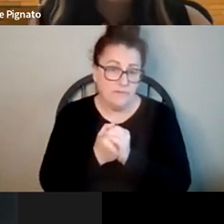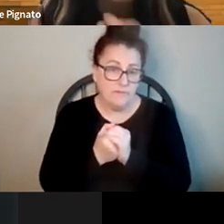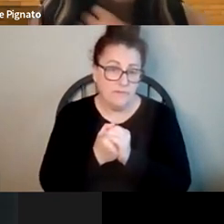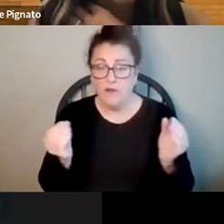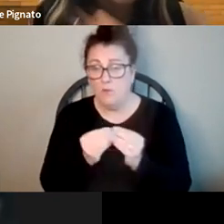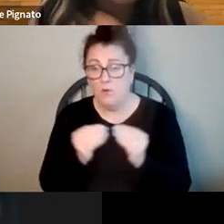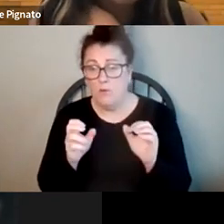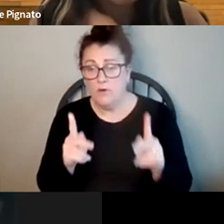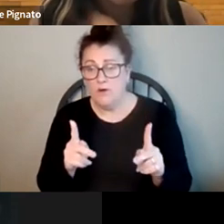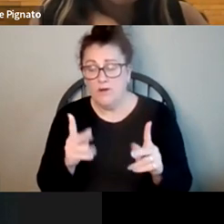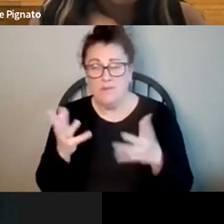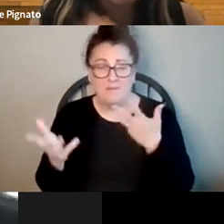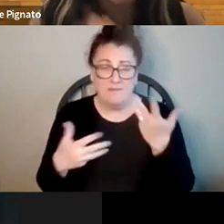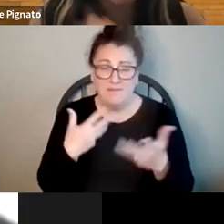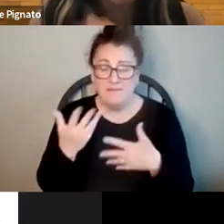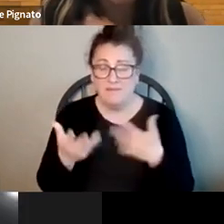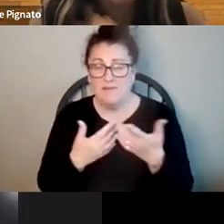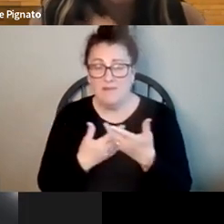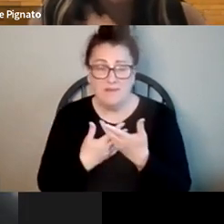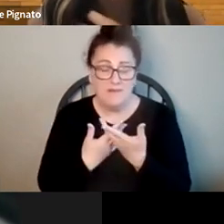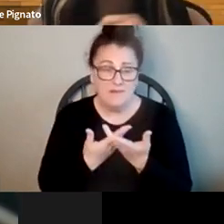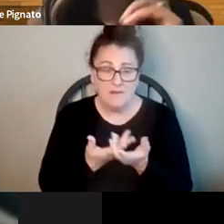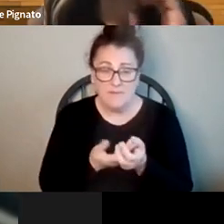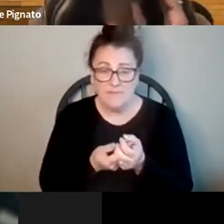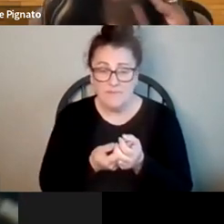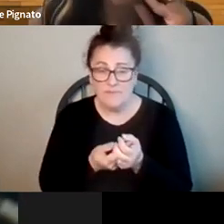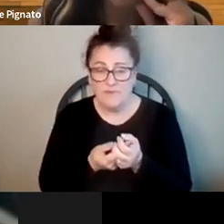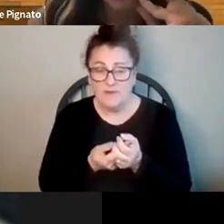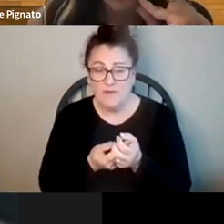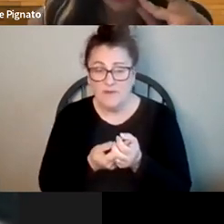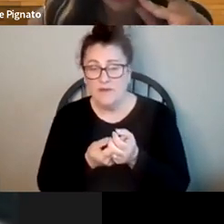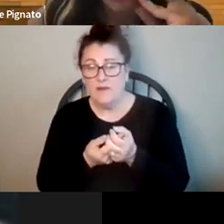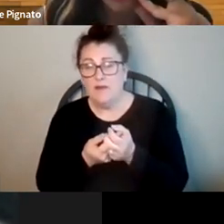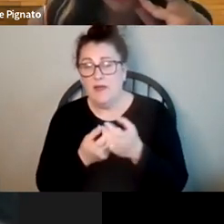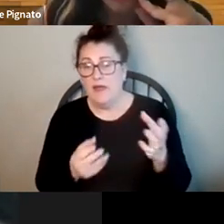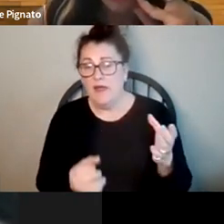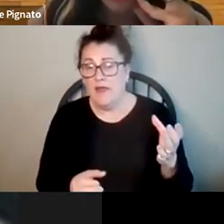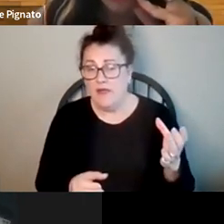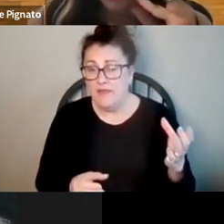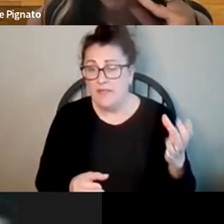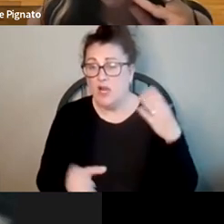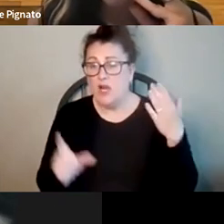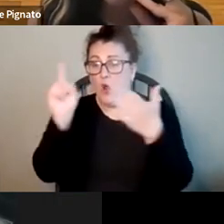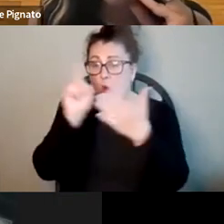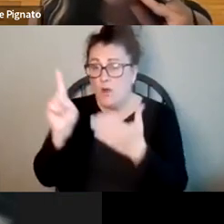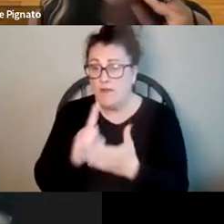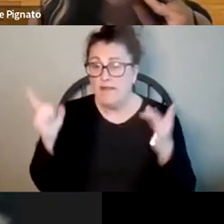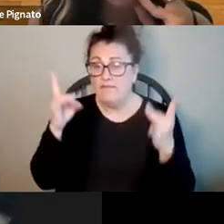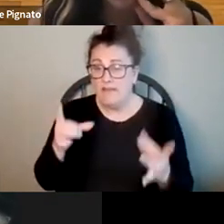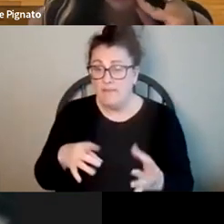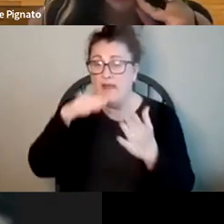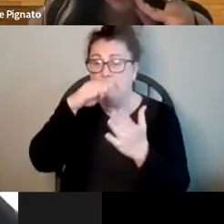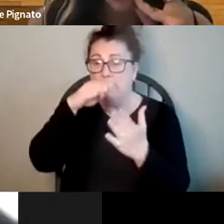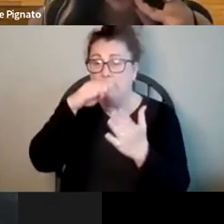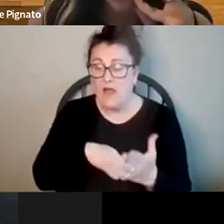opportunities, I'd be looking like, even when he said that, you know, the chairs got weekly feedback of how many people filling out the surveys per